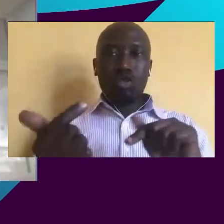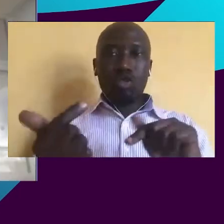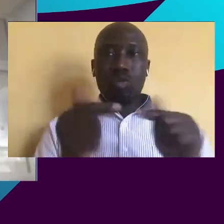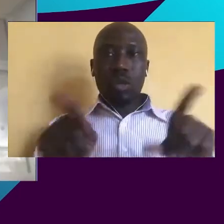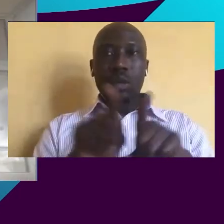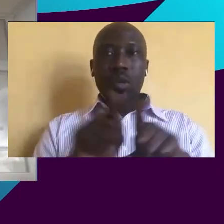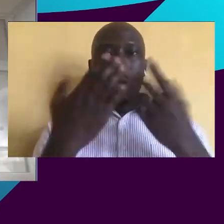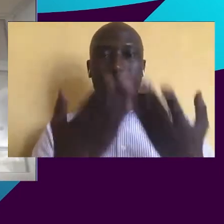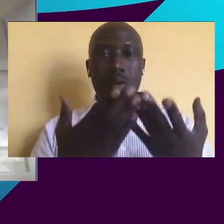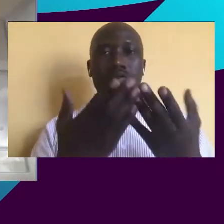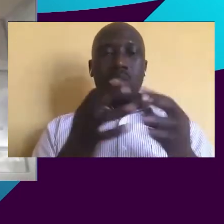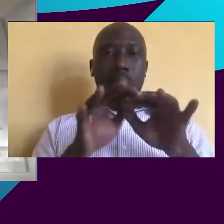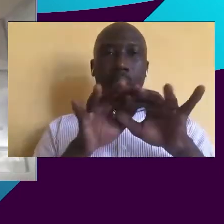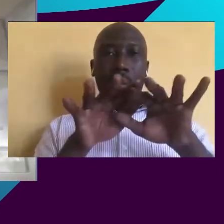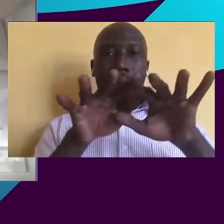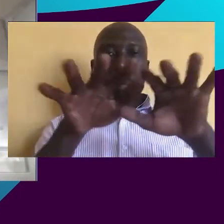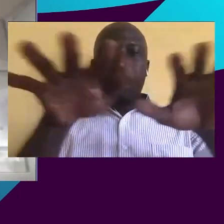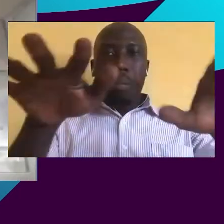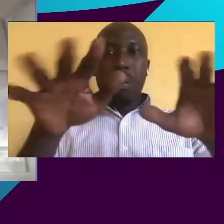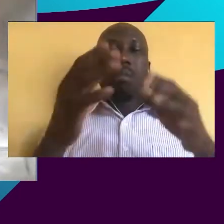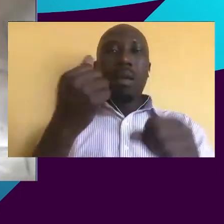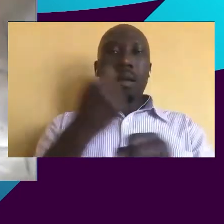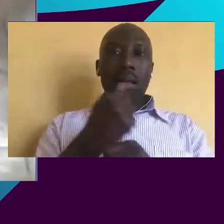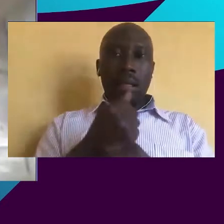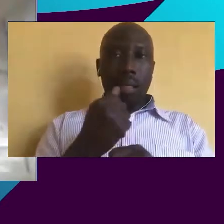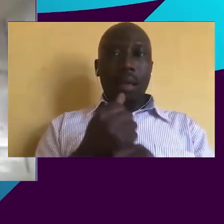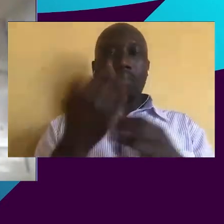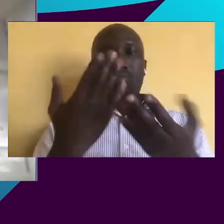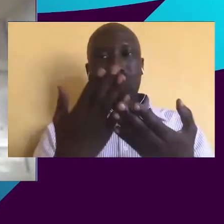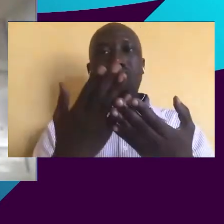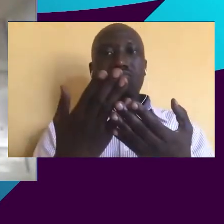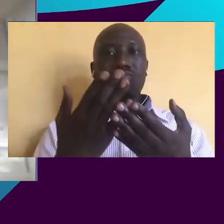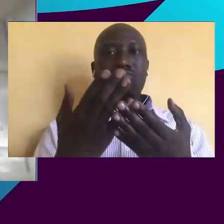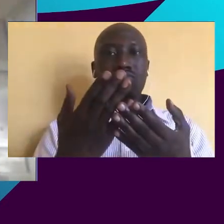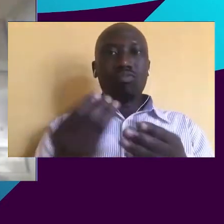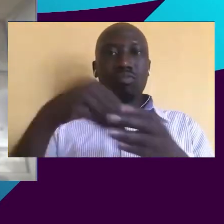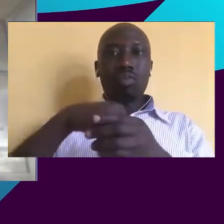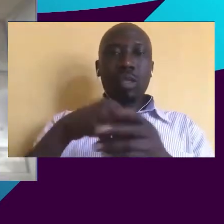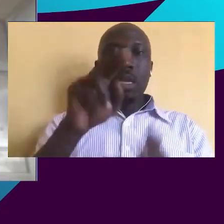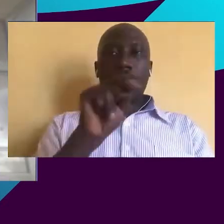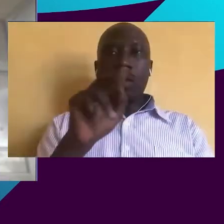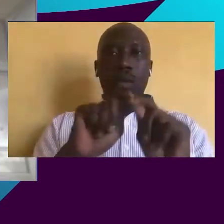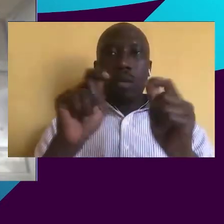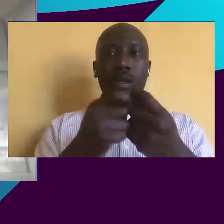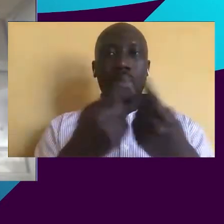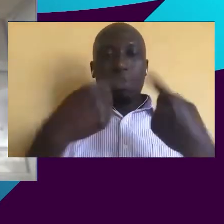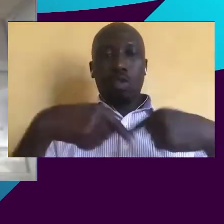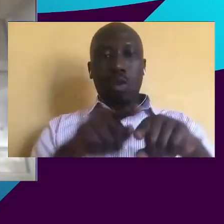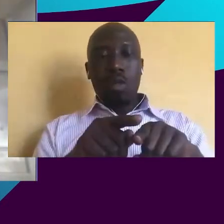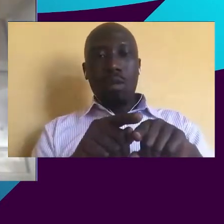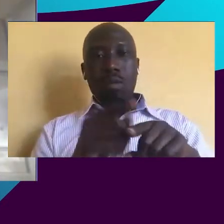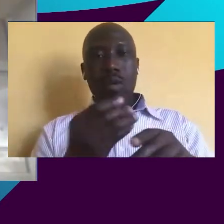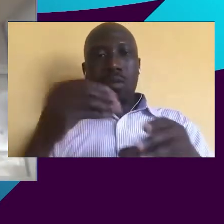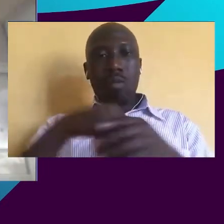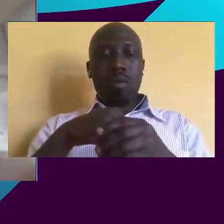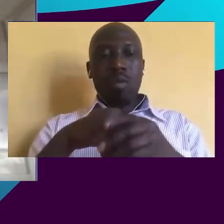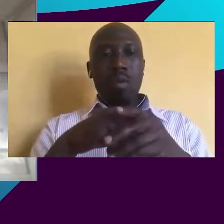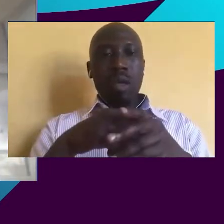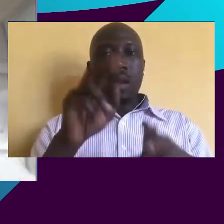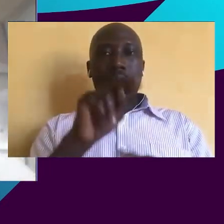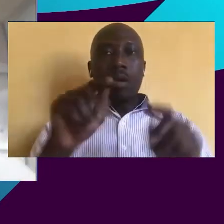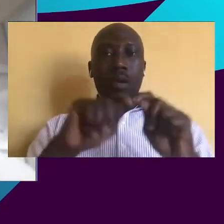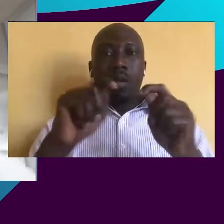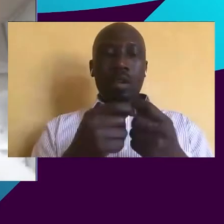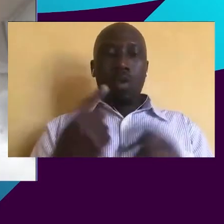beyond girls getting to the national team, because not all of them get to the national team. Only a small percentage of the girls that